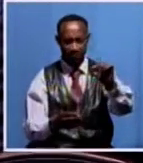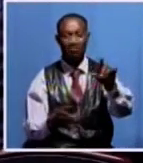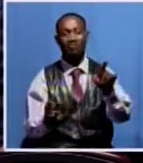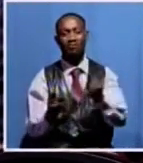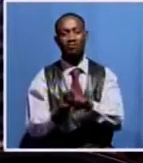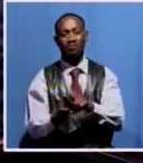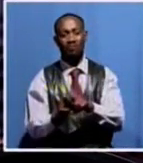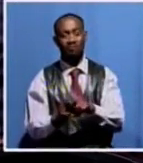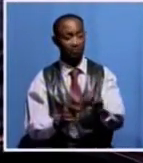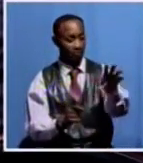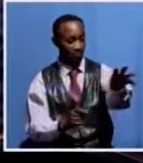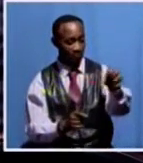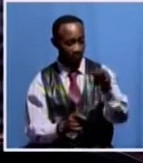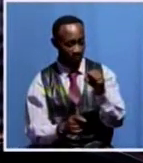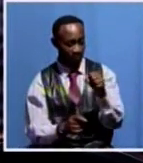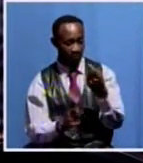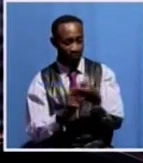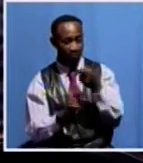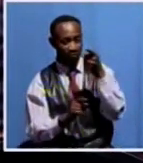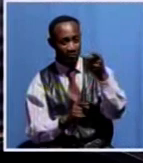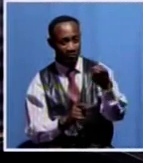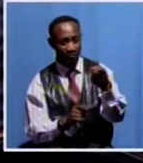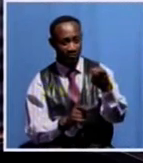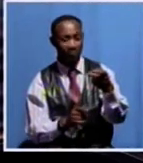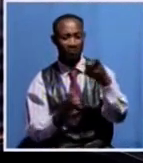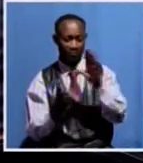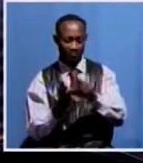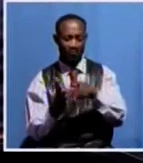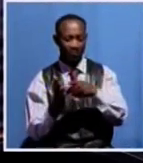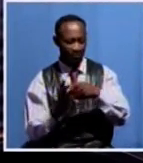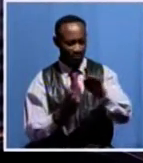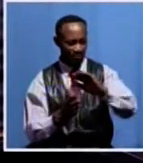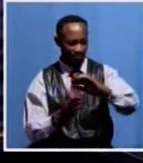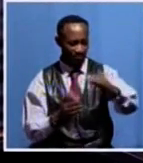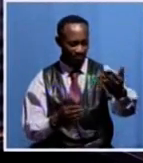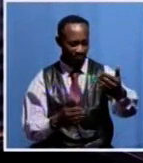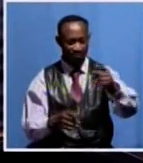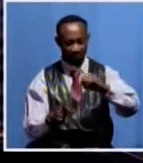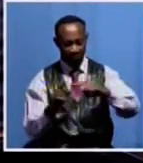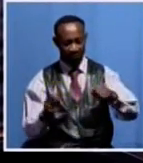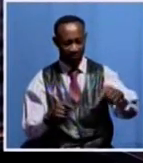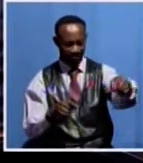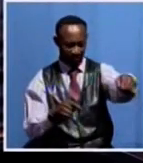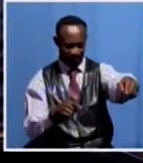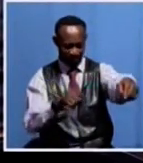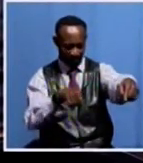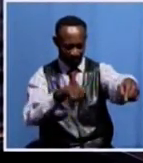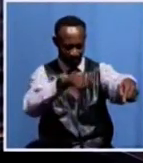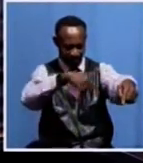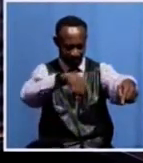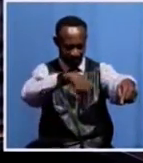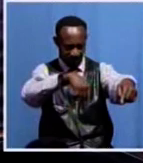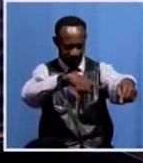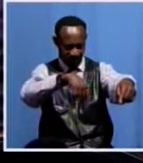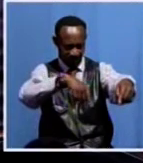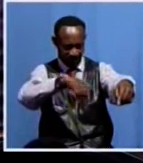you, ring fence that amount, and then I pay you back. But in between obviously, because I